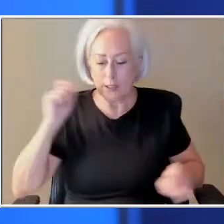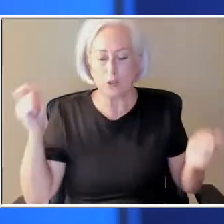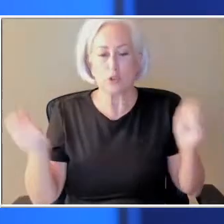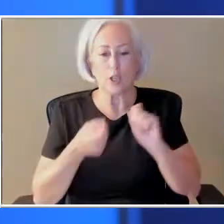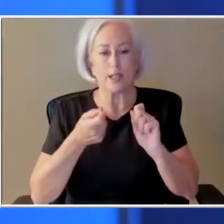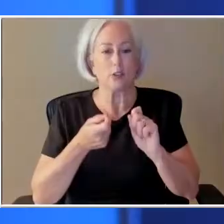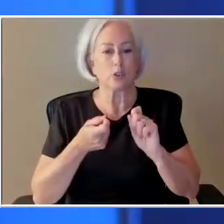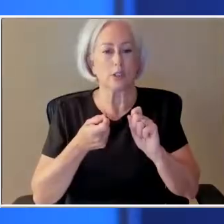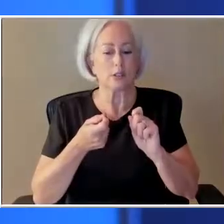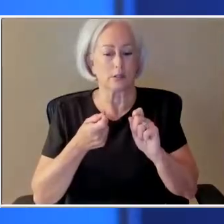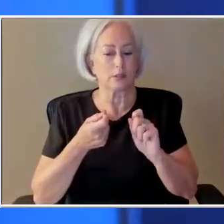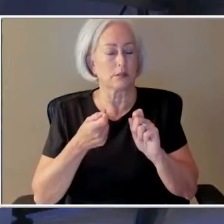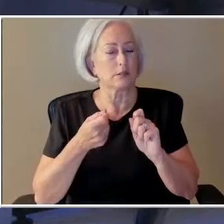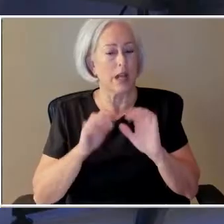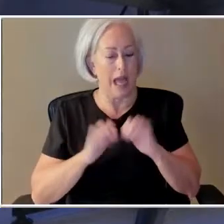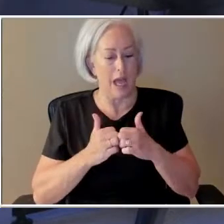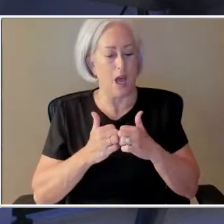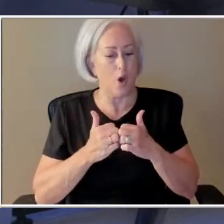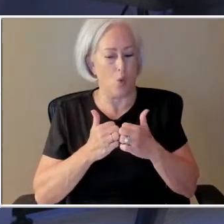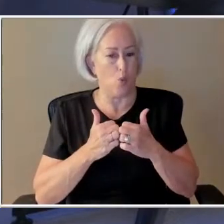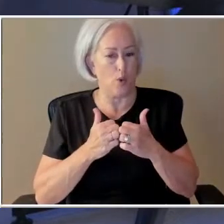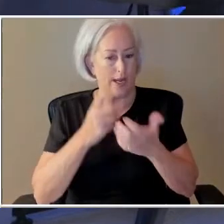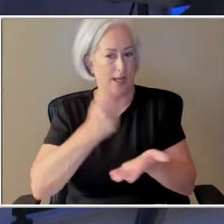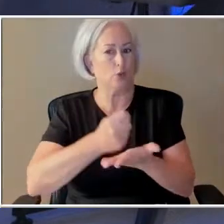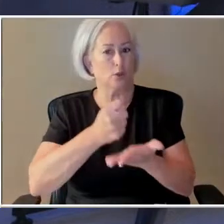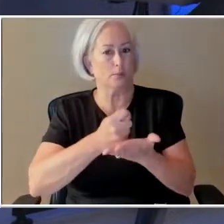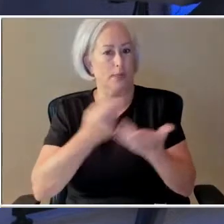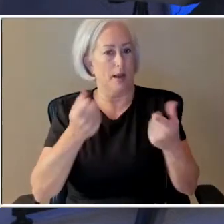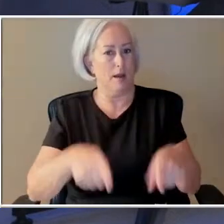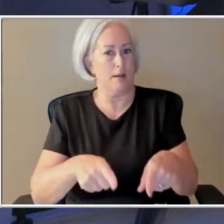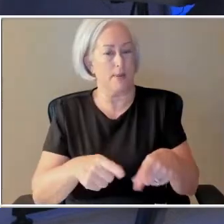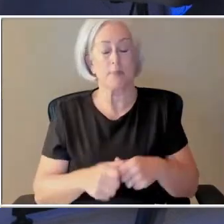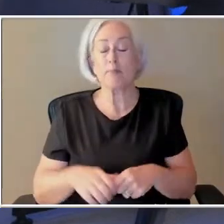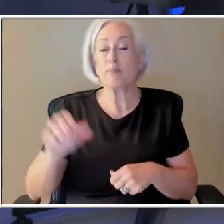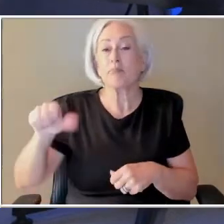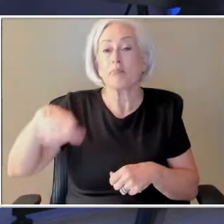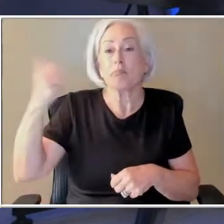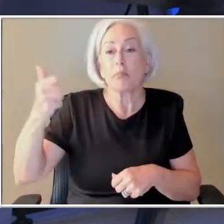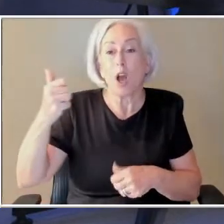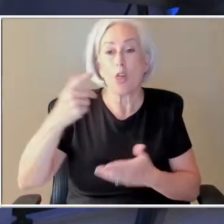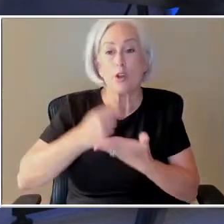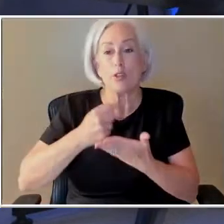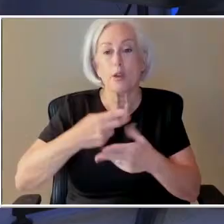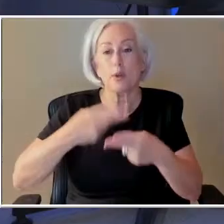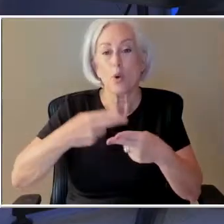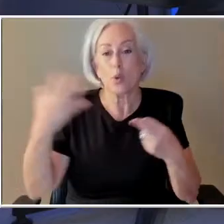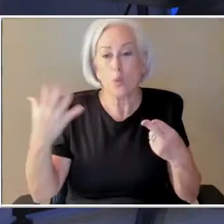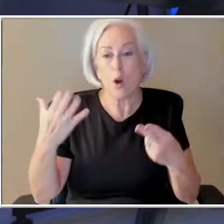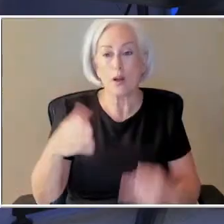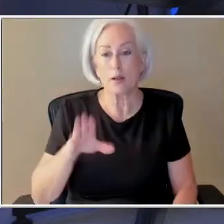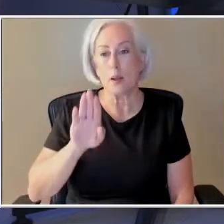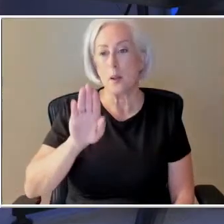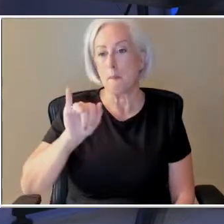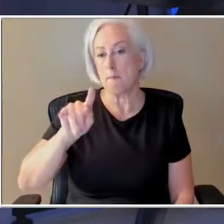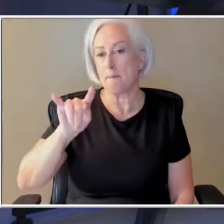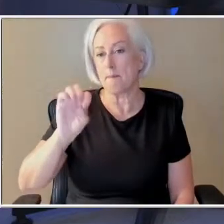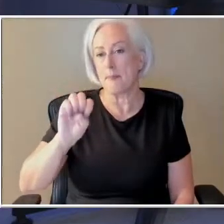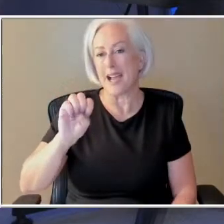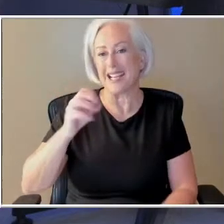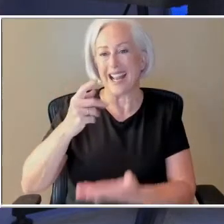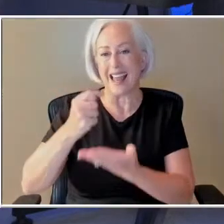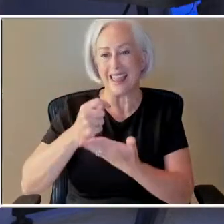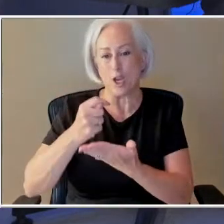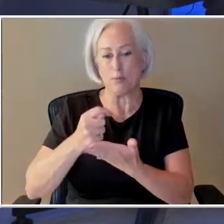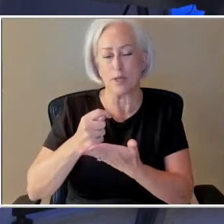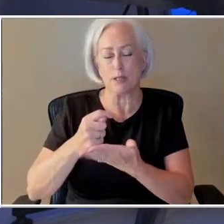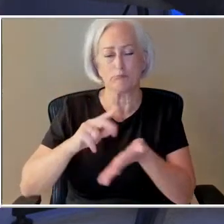me. Then there's another kind of therapy we want to talk about. It's similar but different. It's called BITE therapy. Yes. So what does BITE stand for, and how does